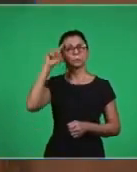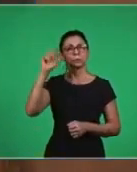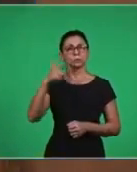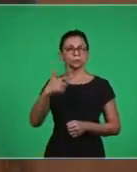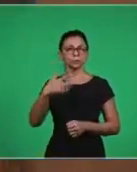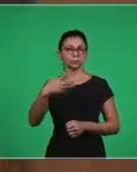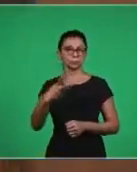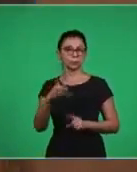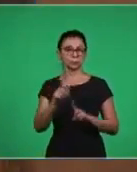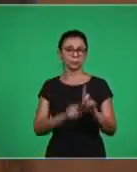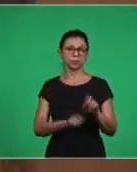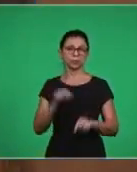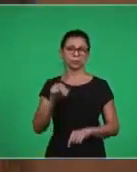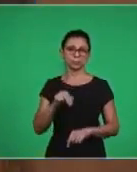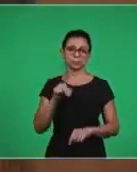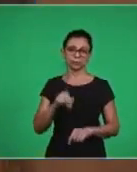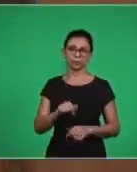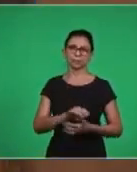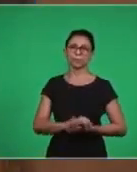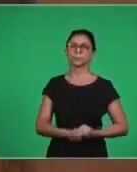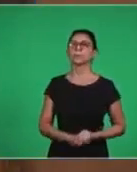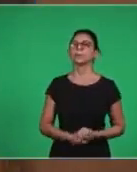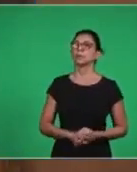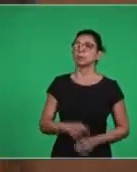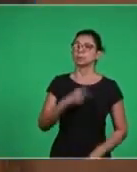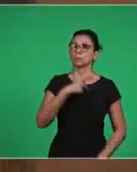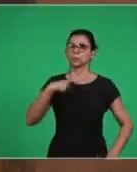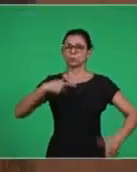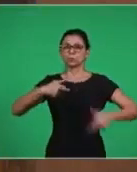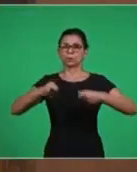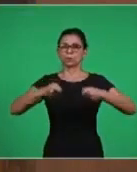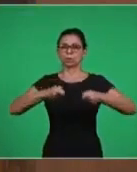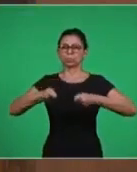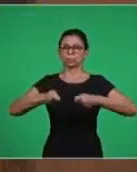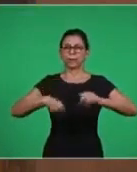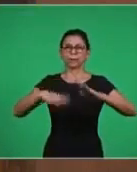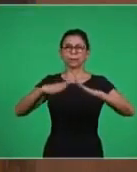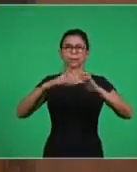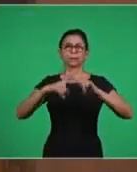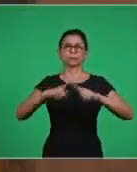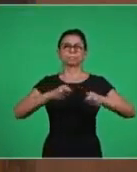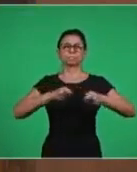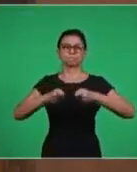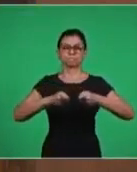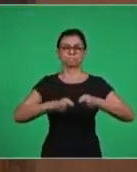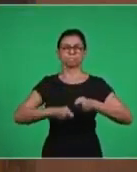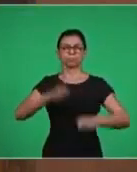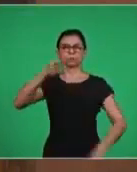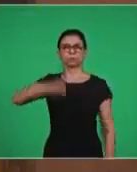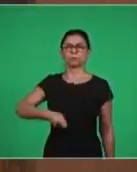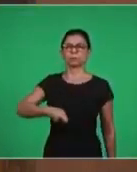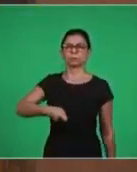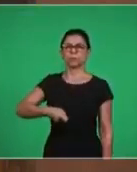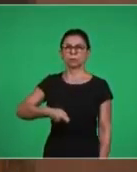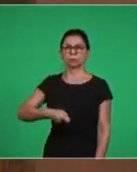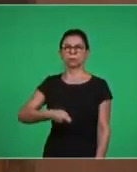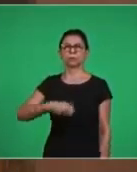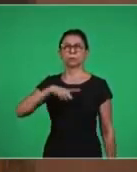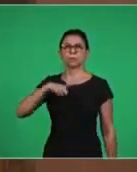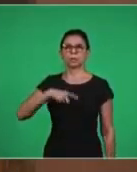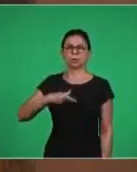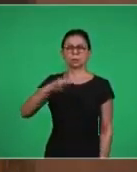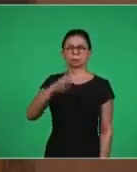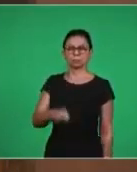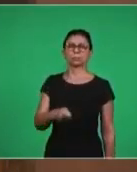If the church didn't invite, so then the government of the church was responsible for it. The pastor has the government of the church. If